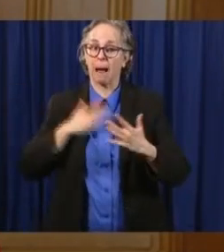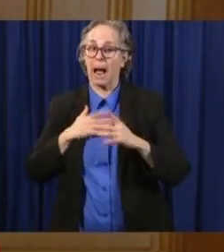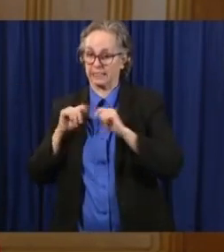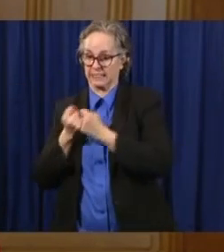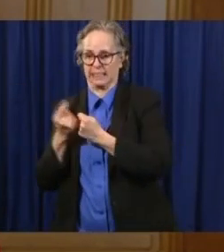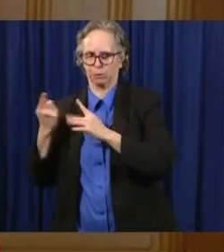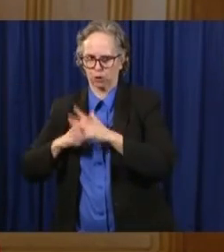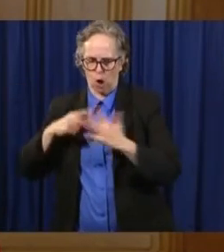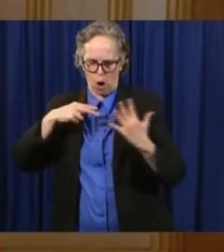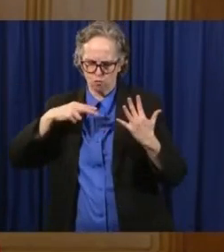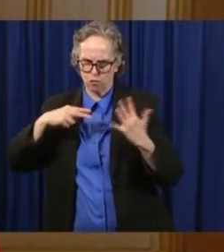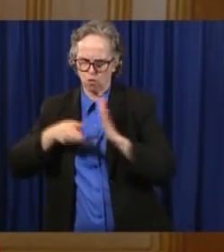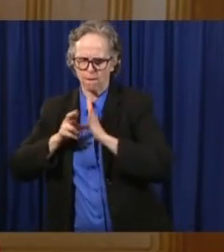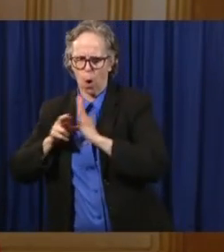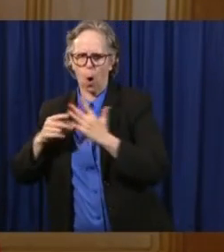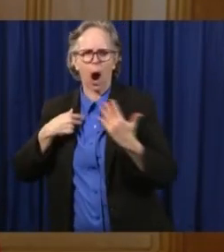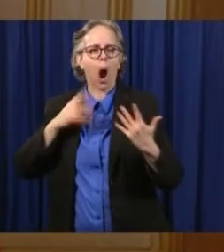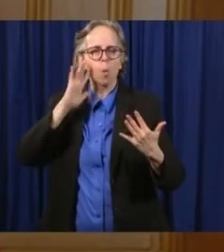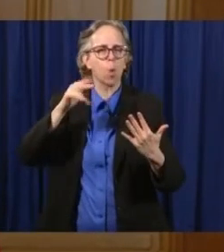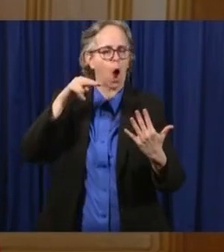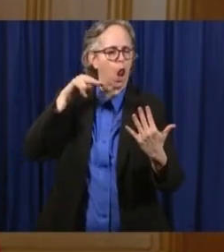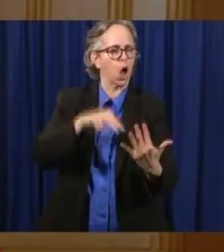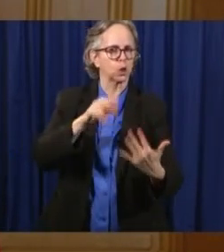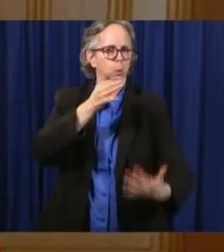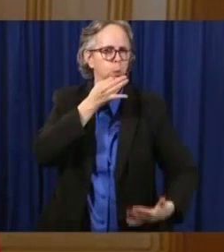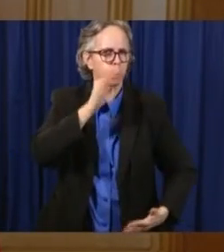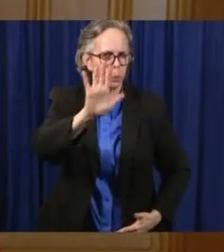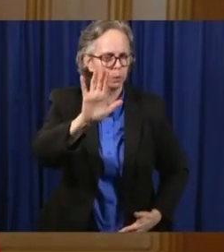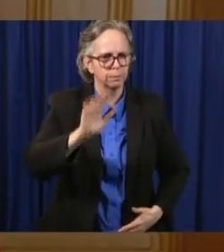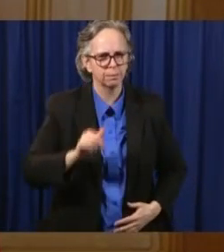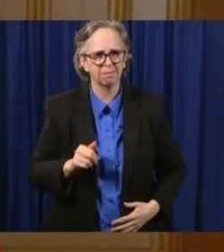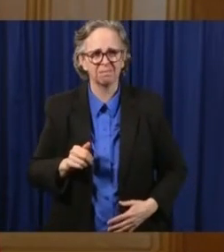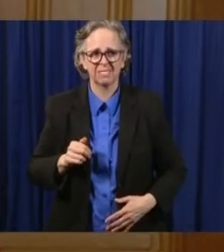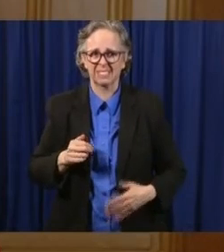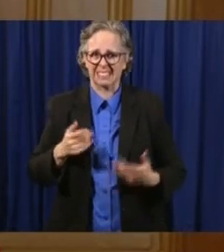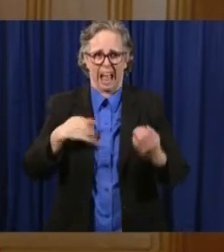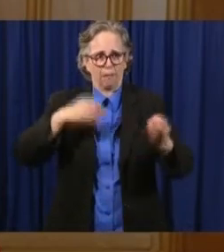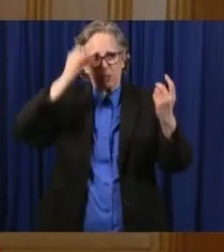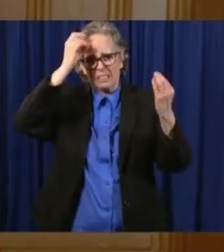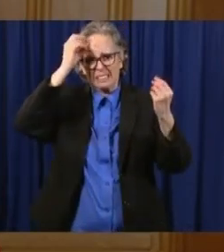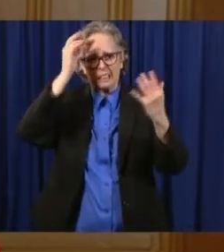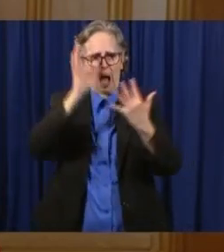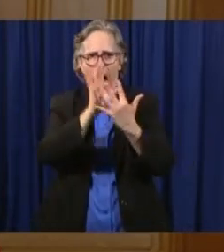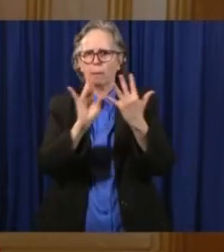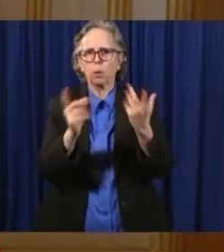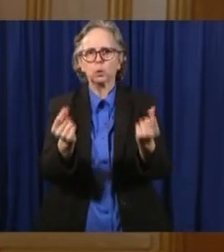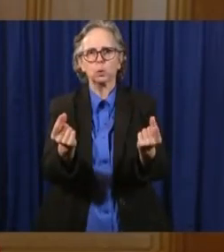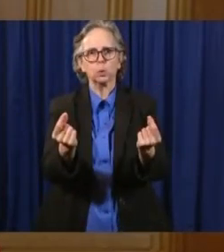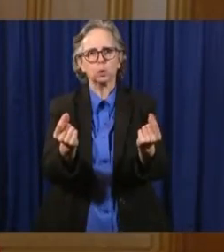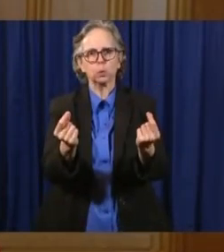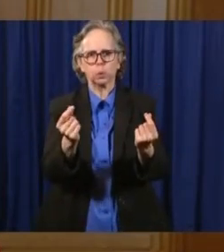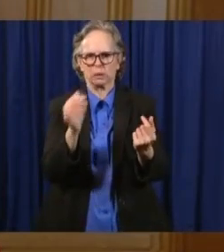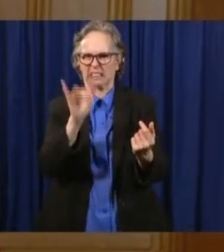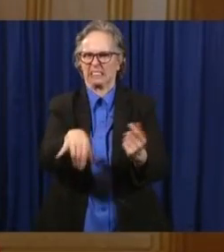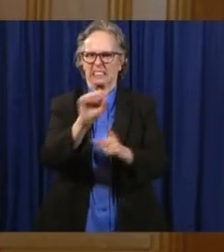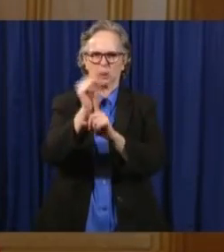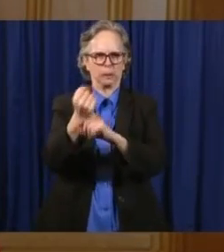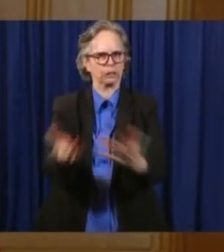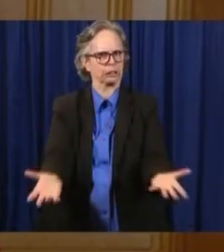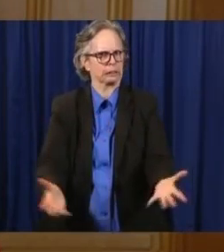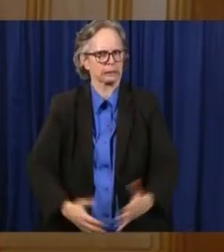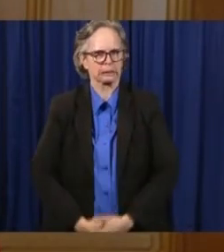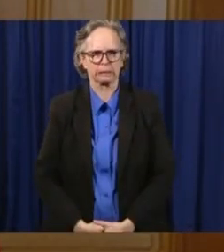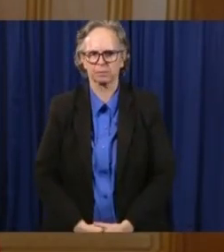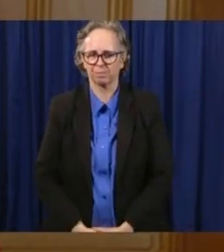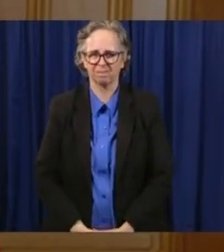very shortly, and starting to weigh what our options are. Unfortunately, as you can